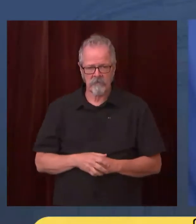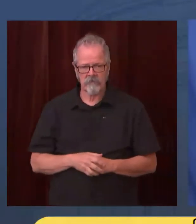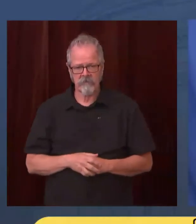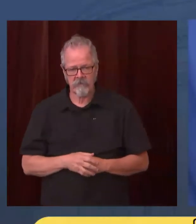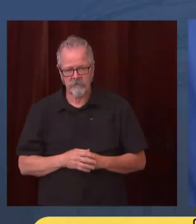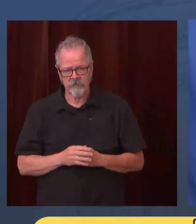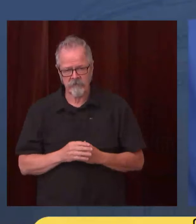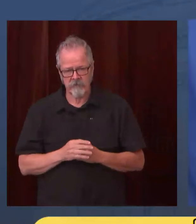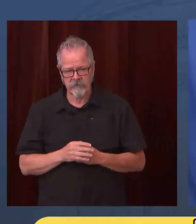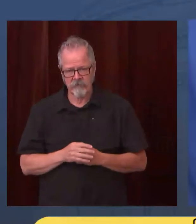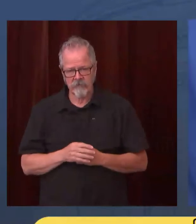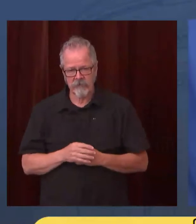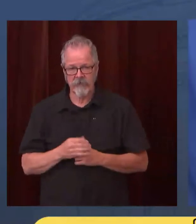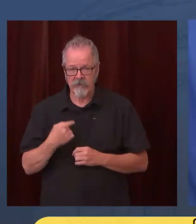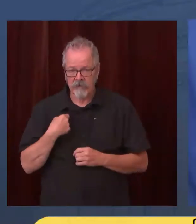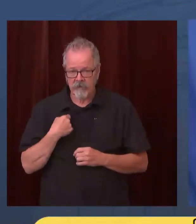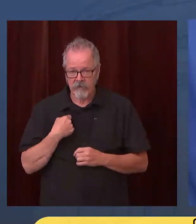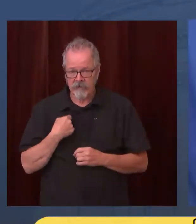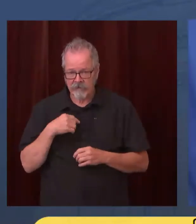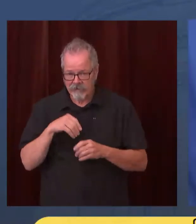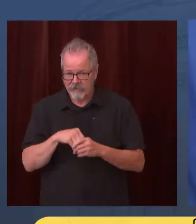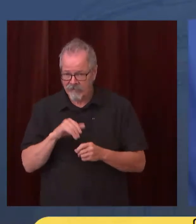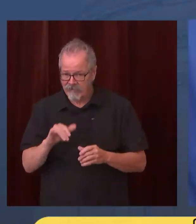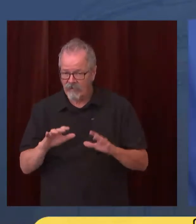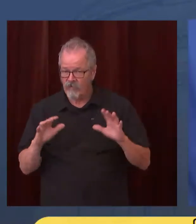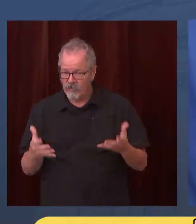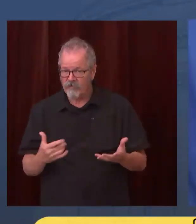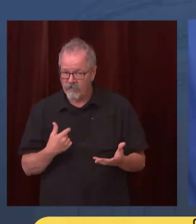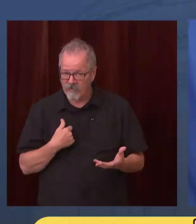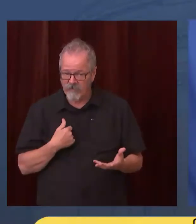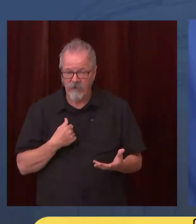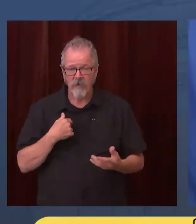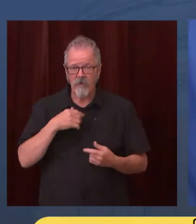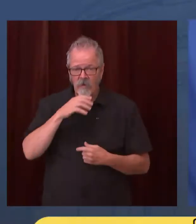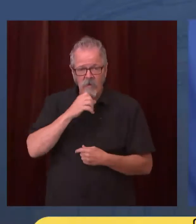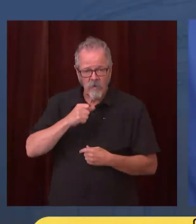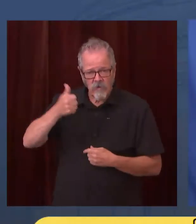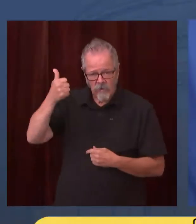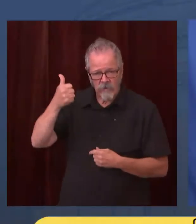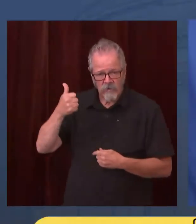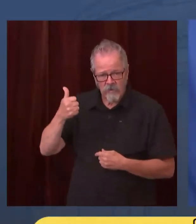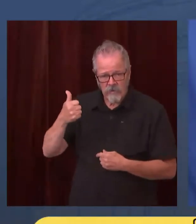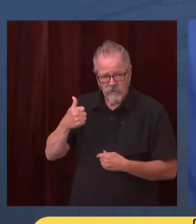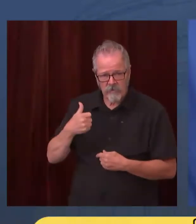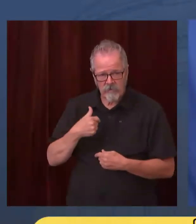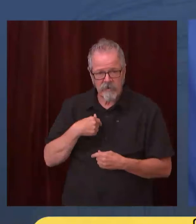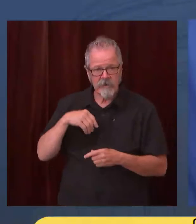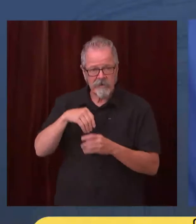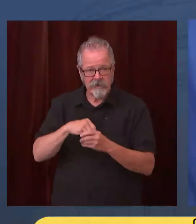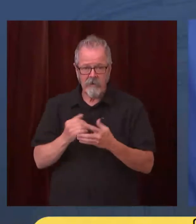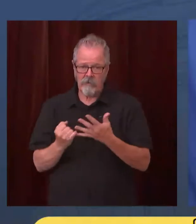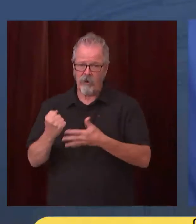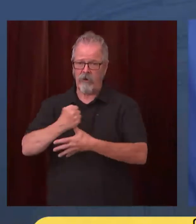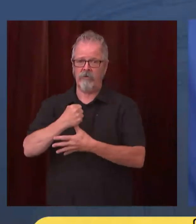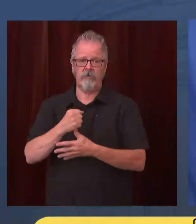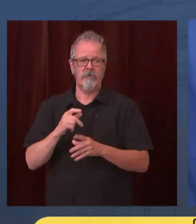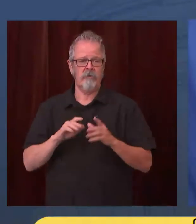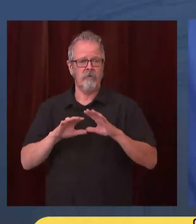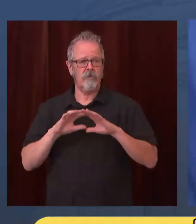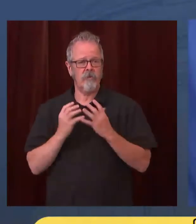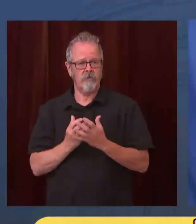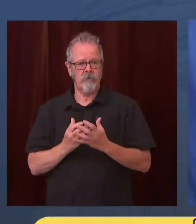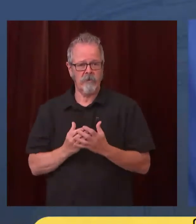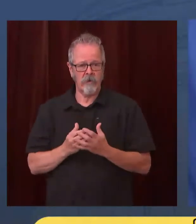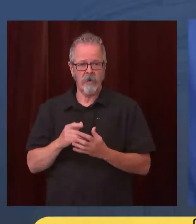I'm one of the early groups because of my age. I'll just tell you, Trudy and I feel blessed. We think we have a lot of protection today,